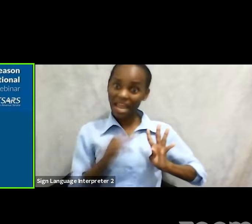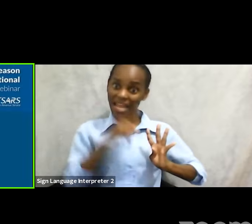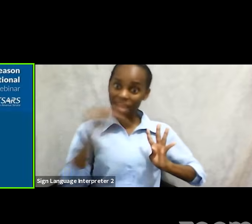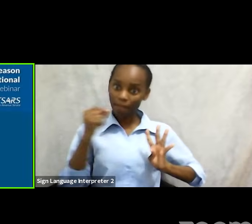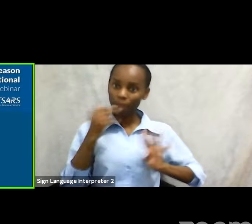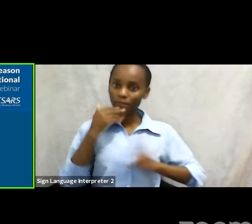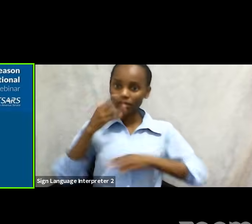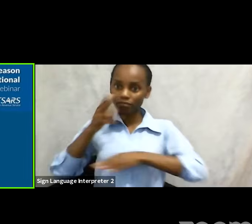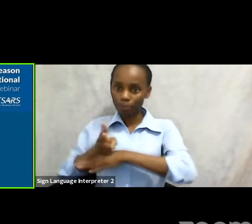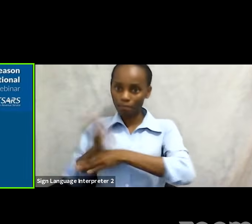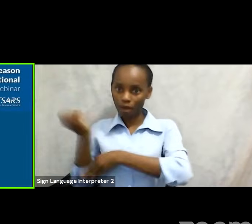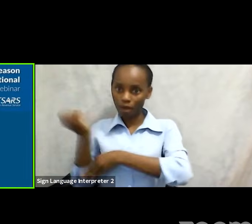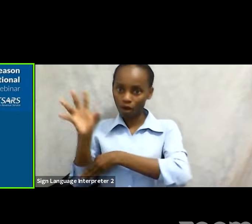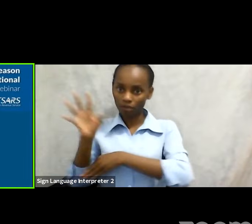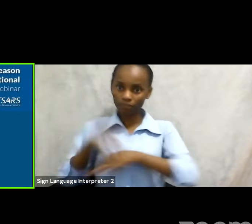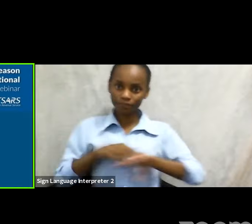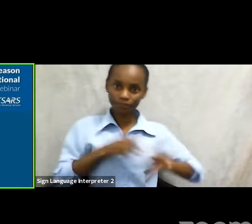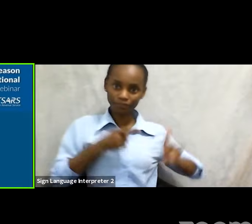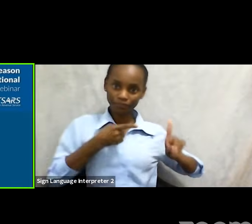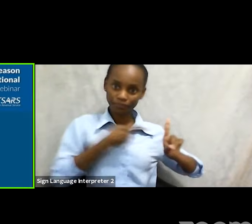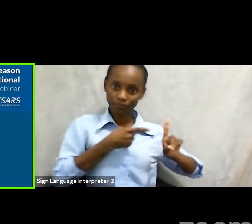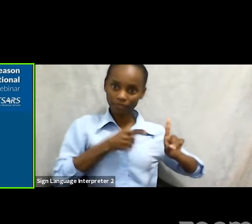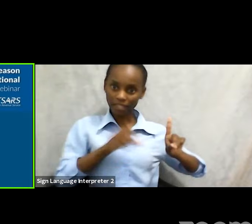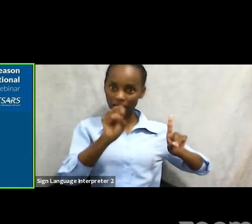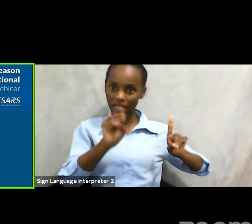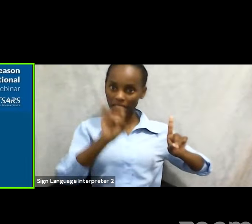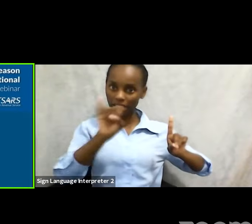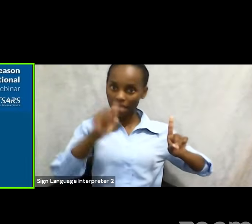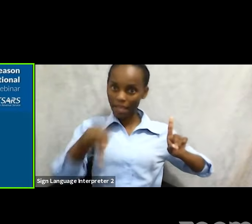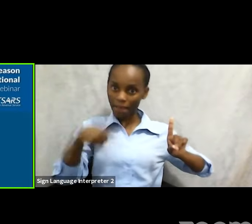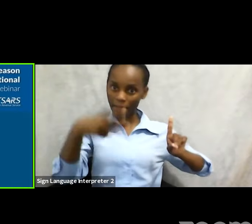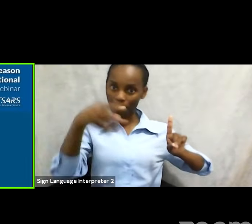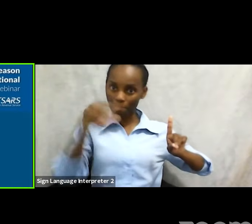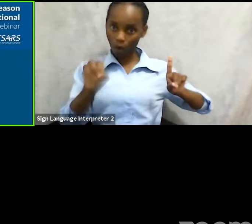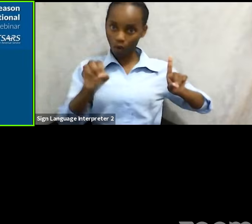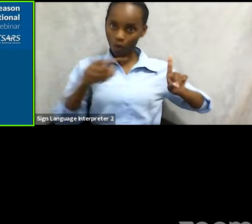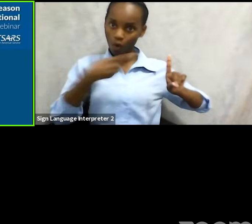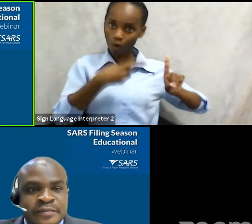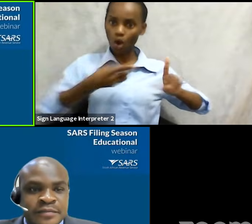Sipho, who's our service ambassador in branch.